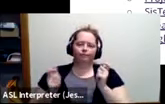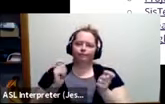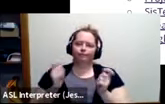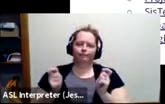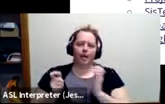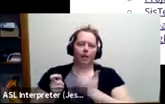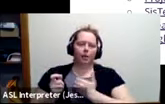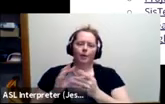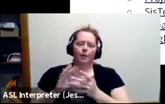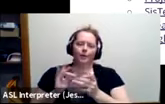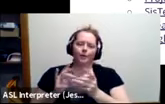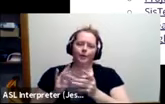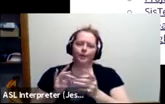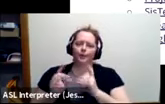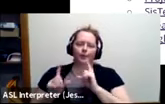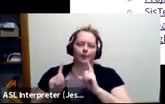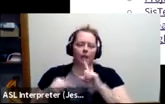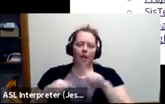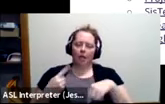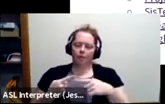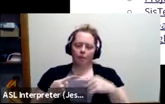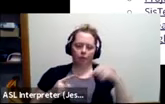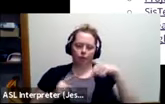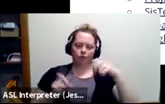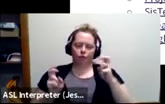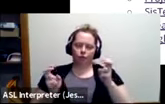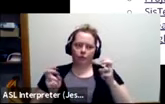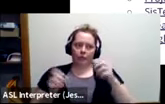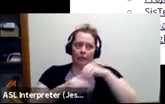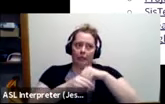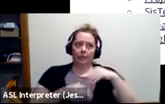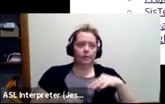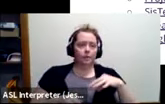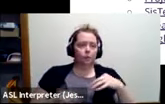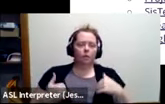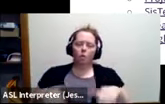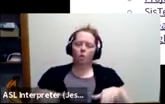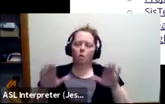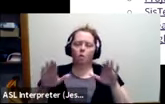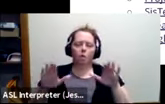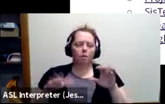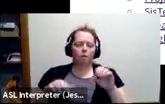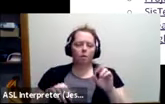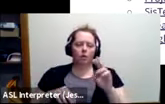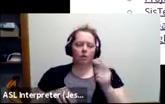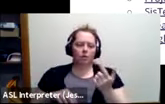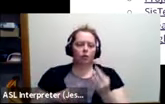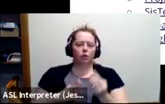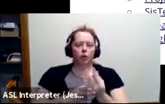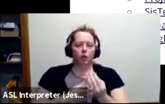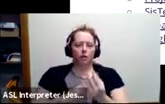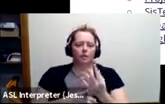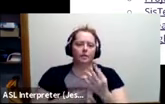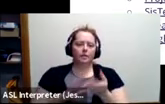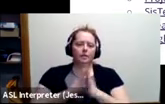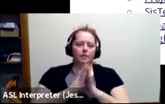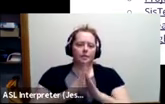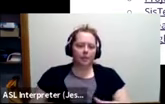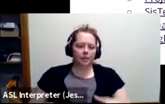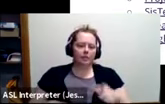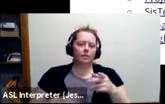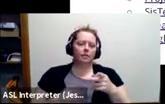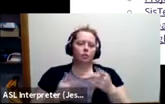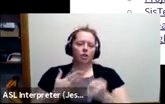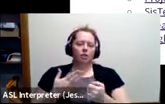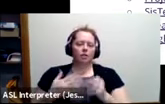of Peace, and right in Pittsburgh, and we have these wonderful organizations right in Pittsburgh. Garden of Peace Project, Project Silk, of course,